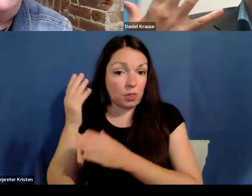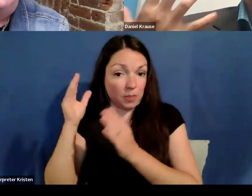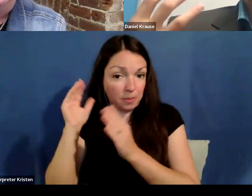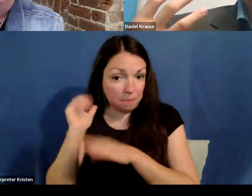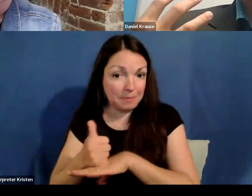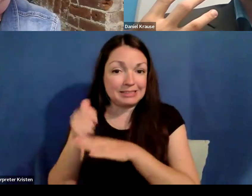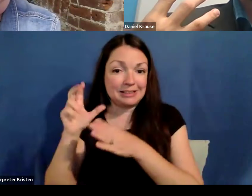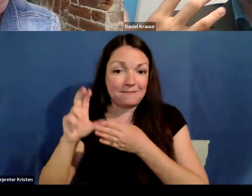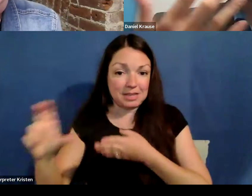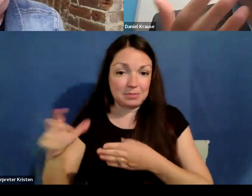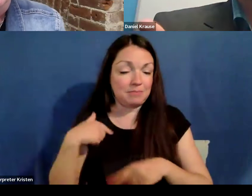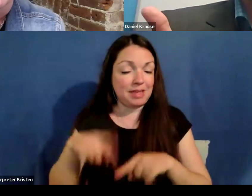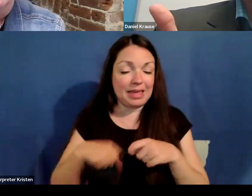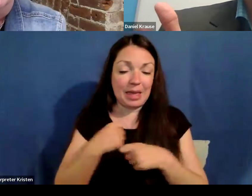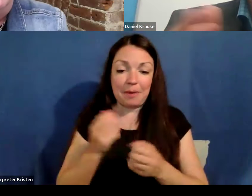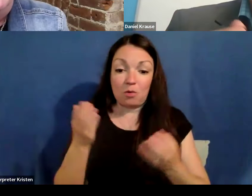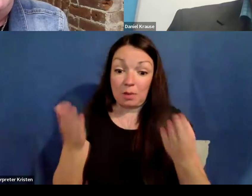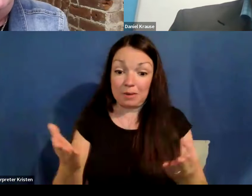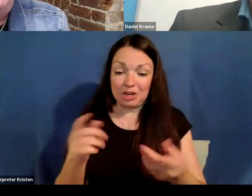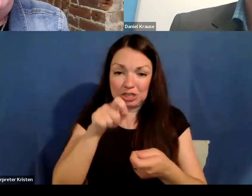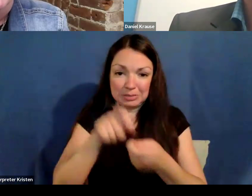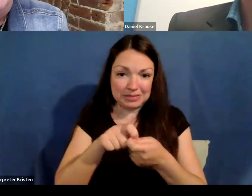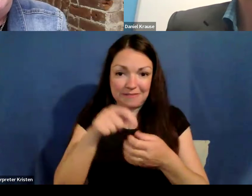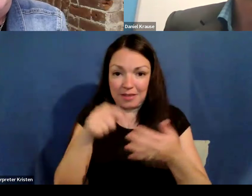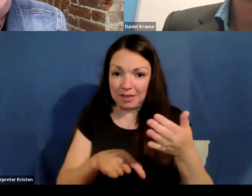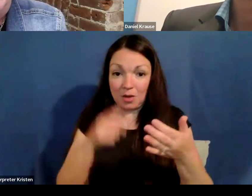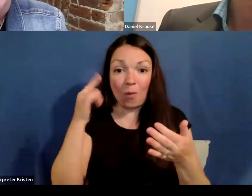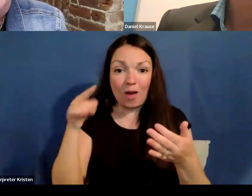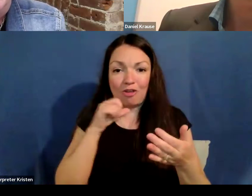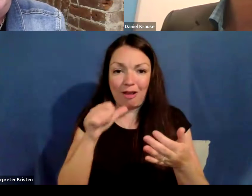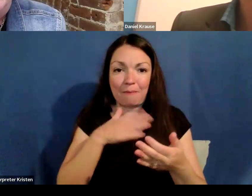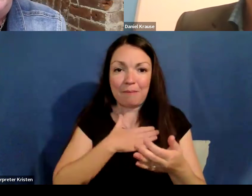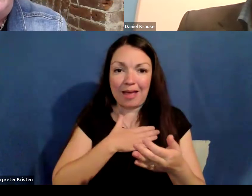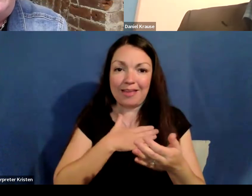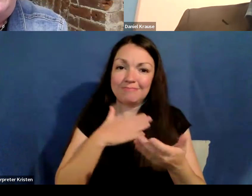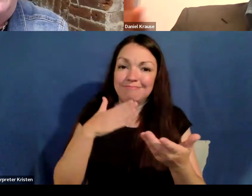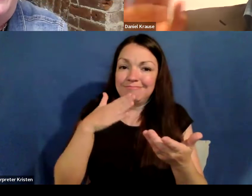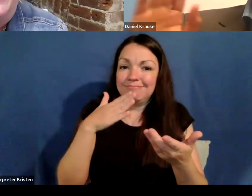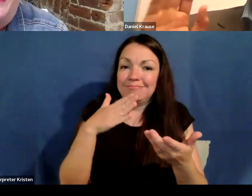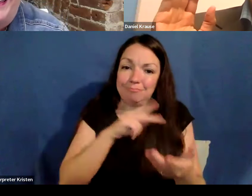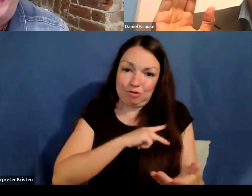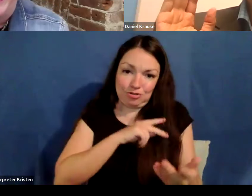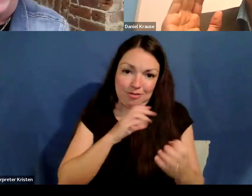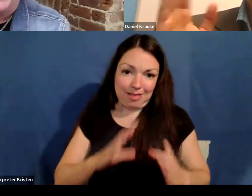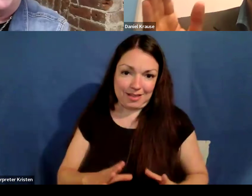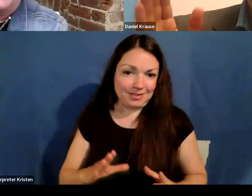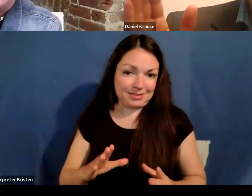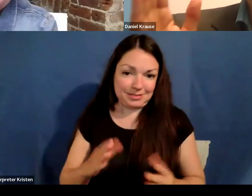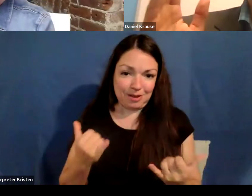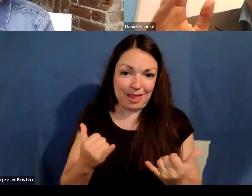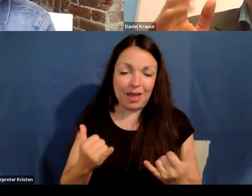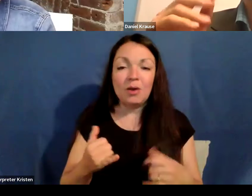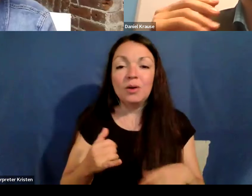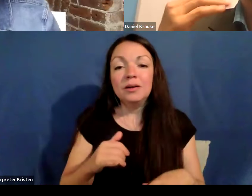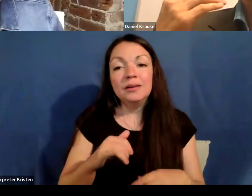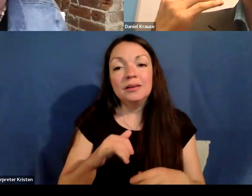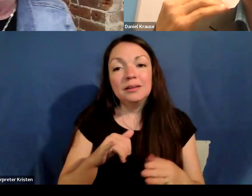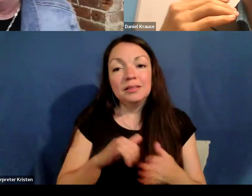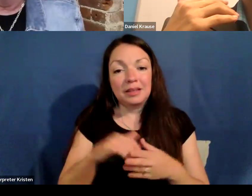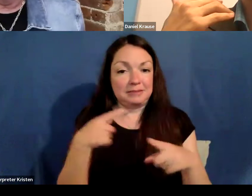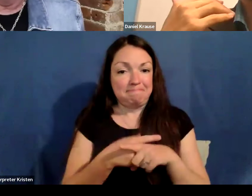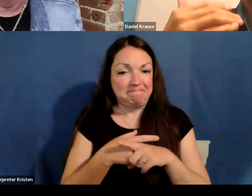it's I can't make any recommendations because none of y'all are my actual clients, and that would be against my rules. But as long as you